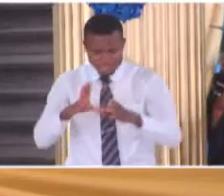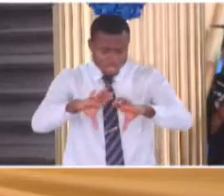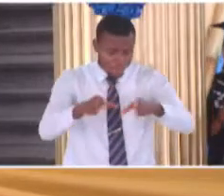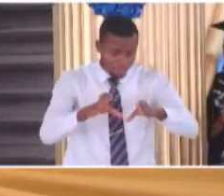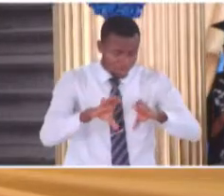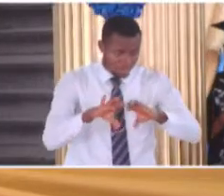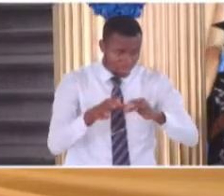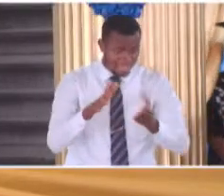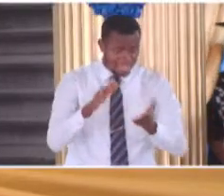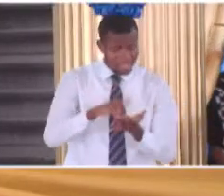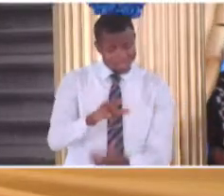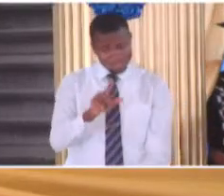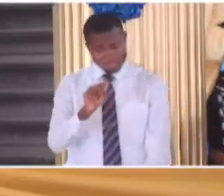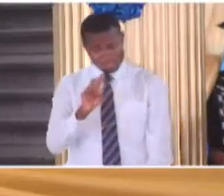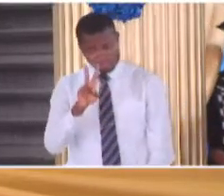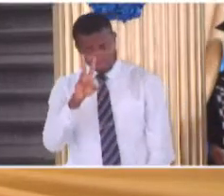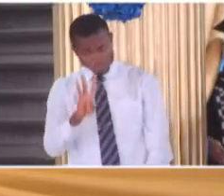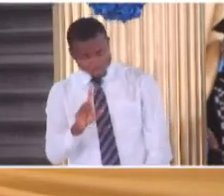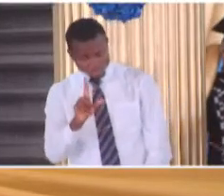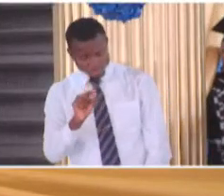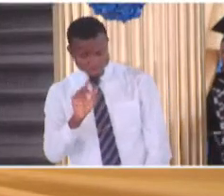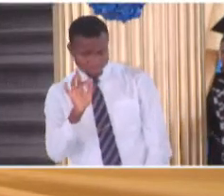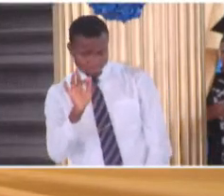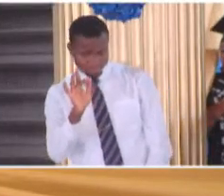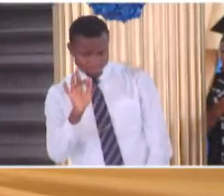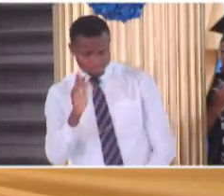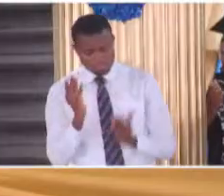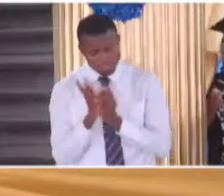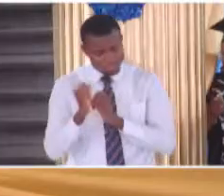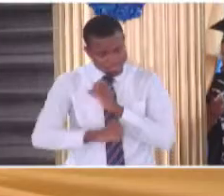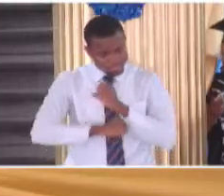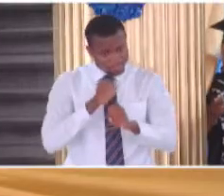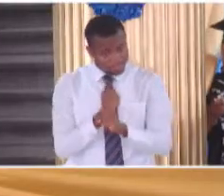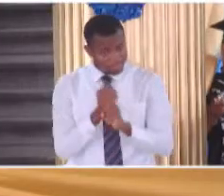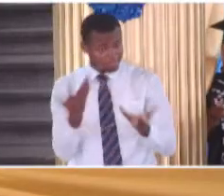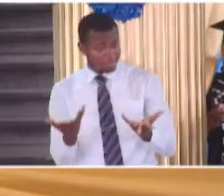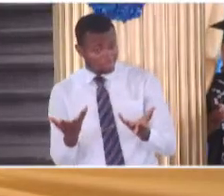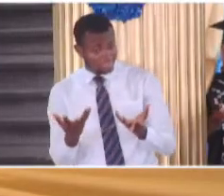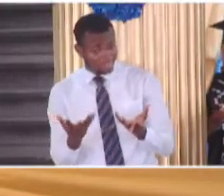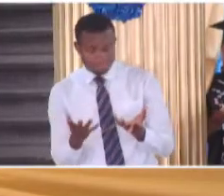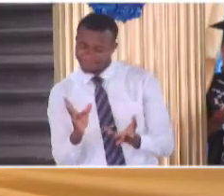the 2024-2025 academic year, a total of